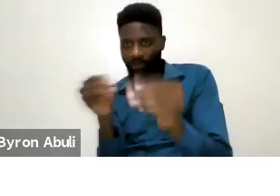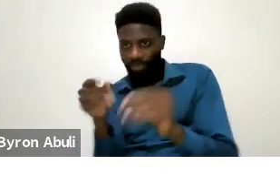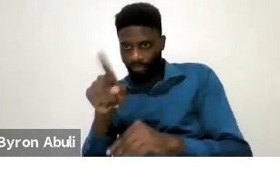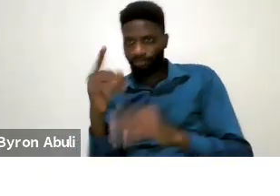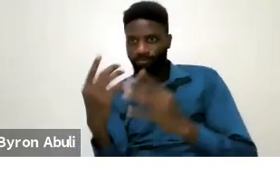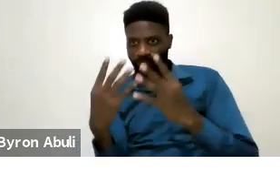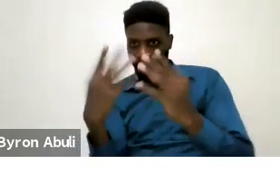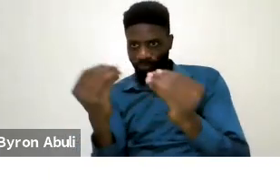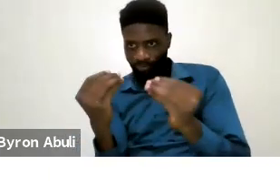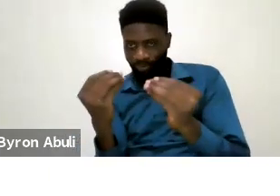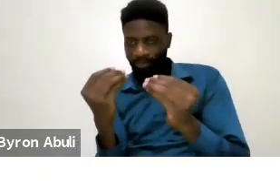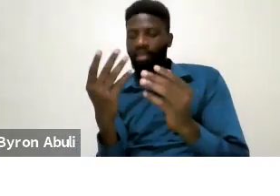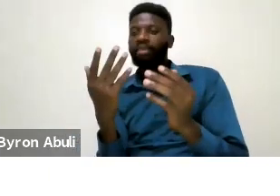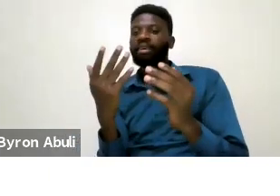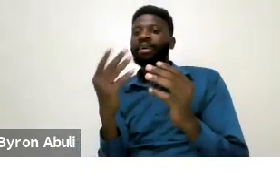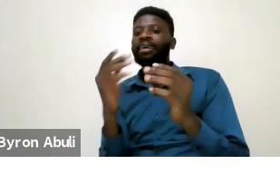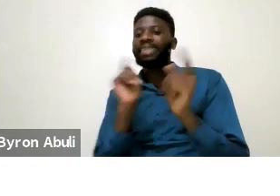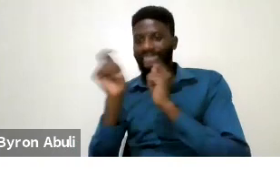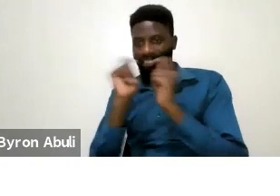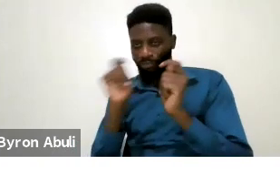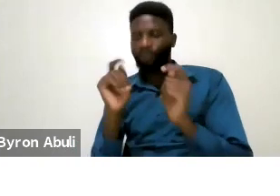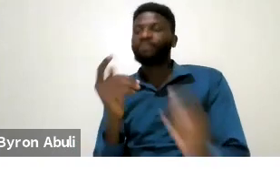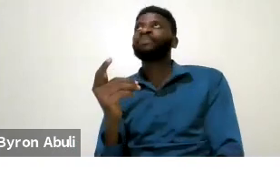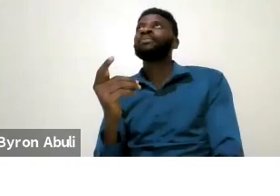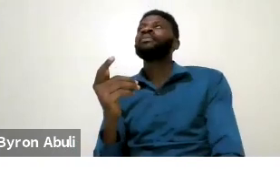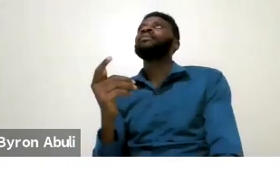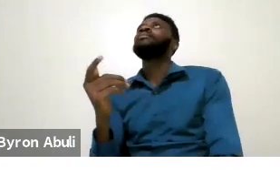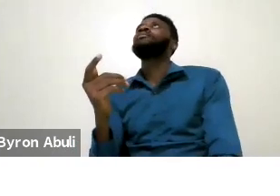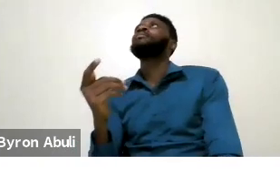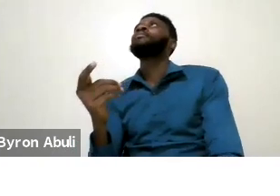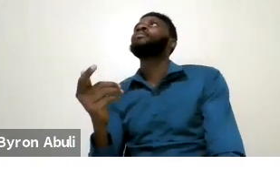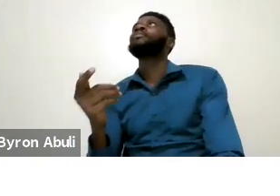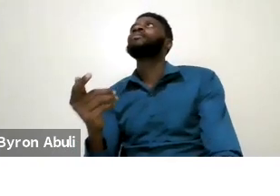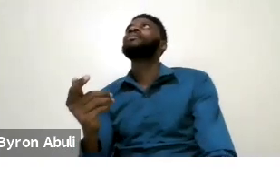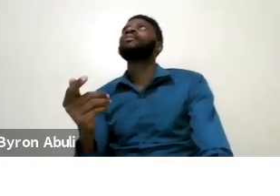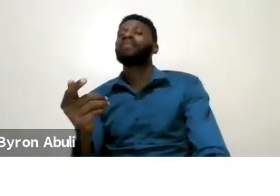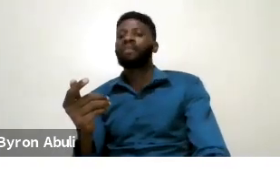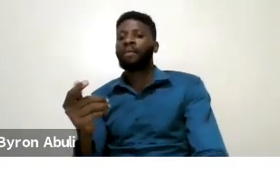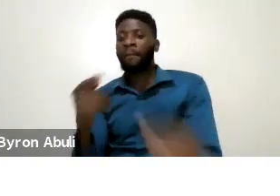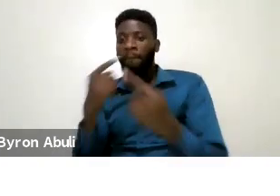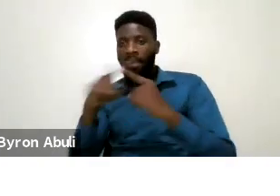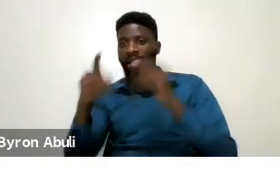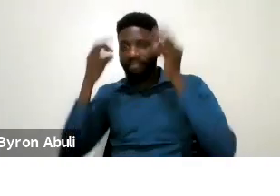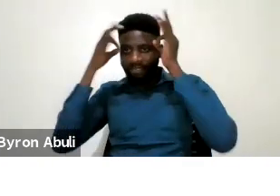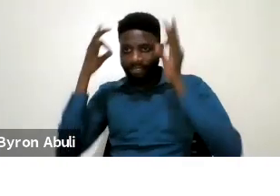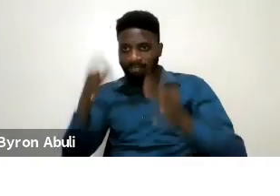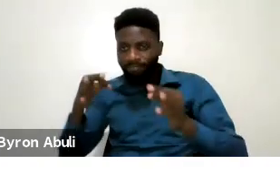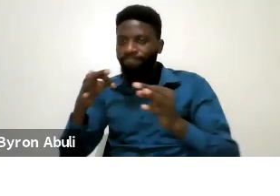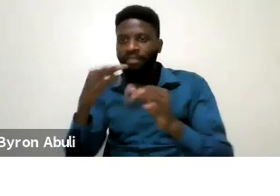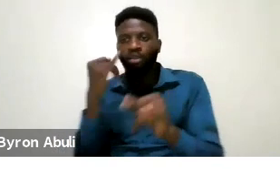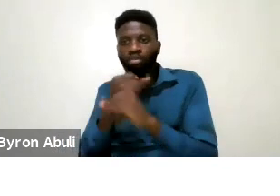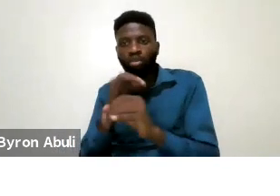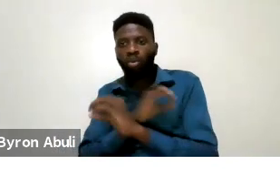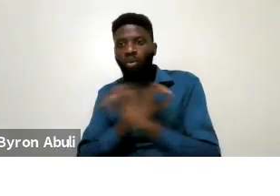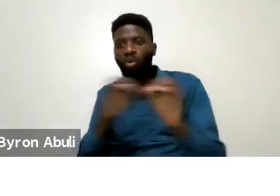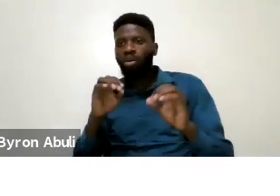interview, but a decision has been made to give you that job, not based on your performance on the interview, but because of your disability. Then